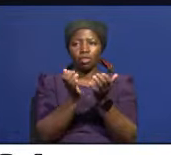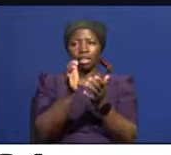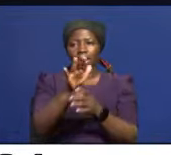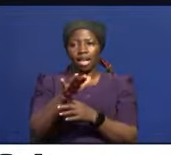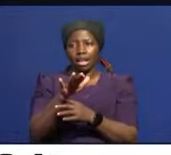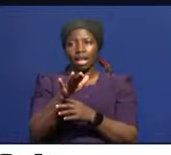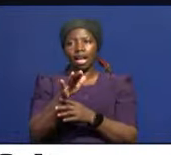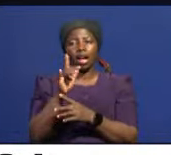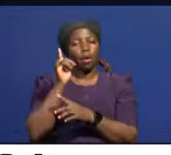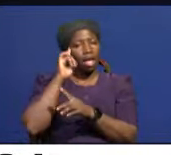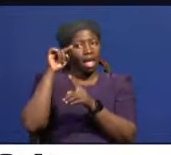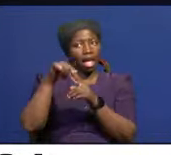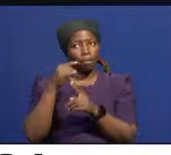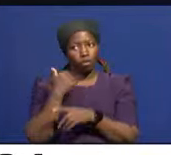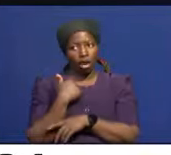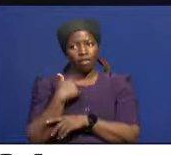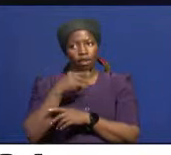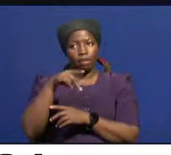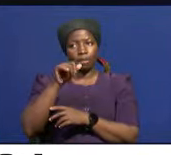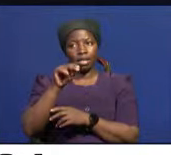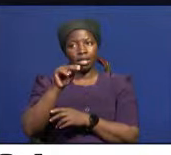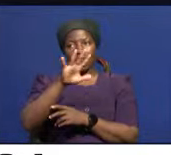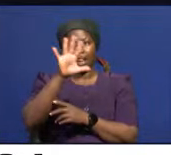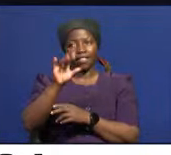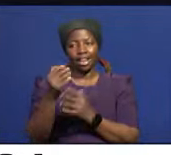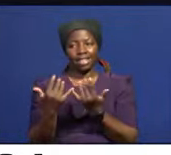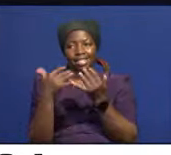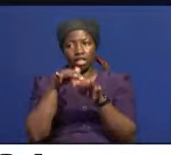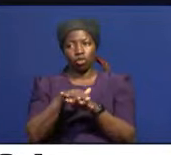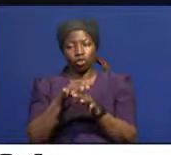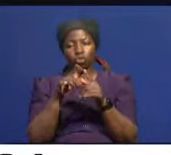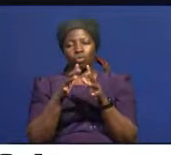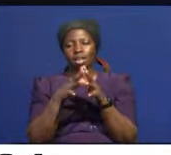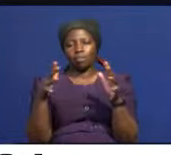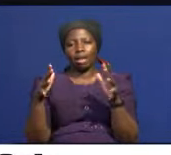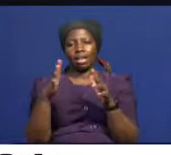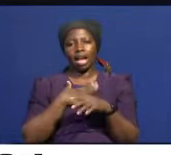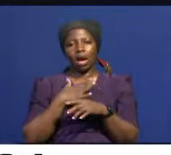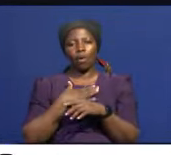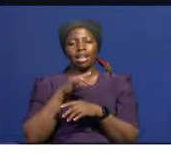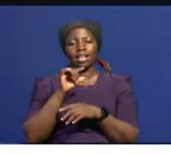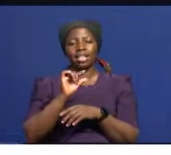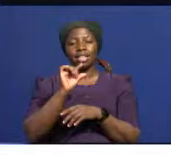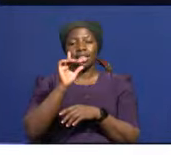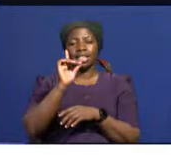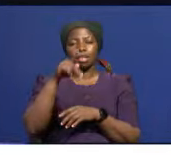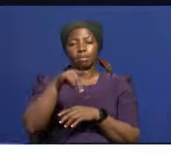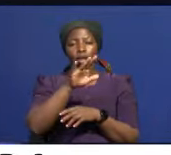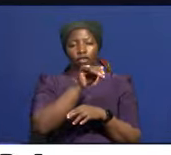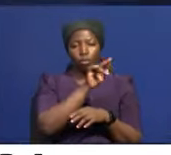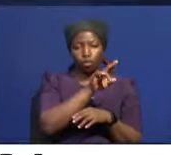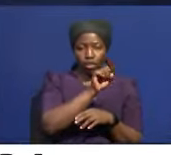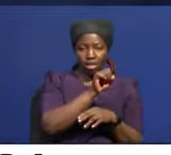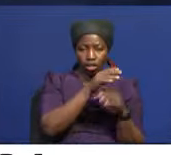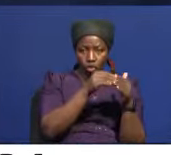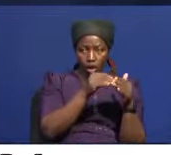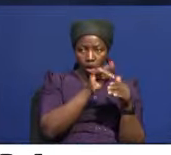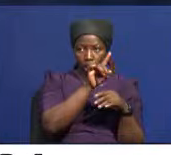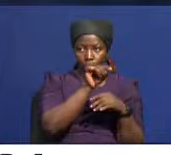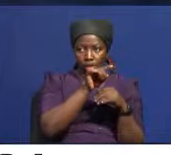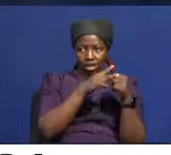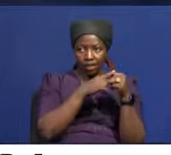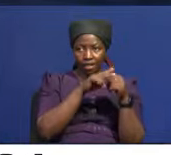Pan-African integration in order to expand our collective GDP from US dollars 1.7